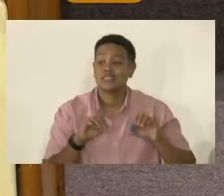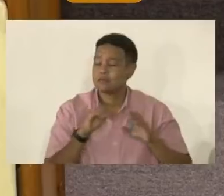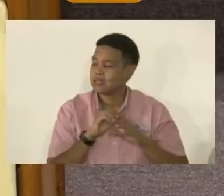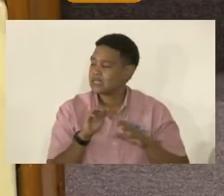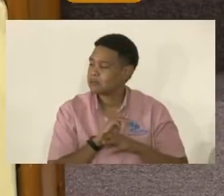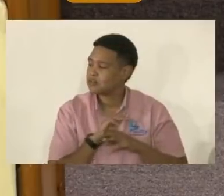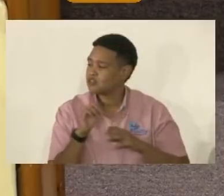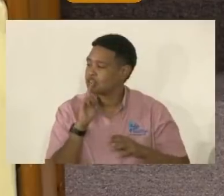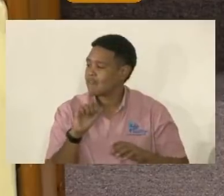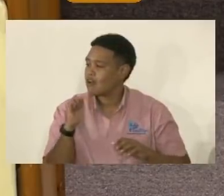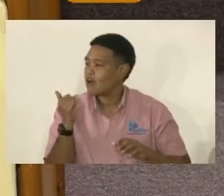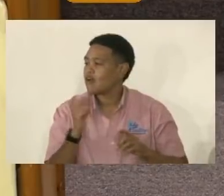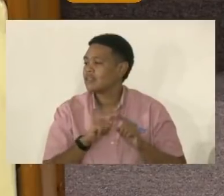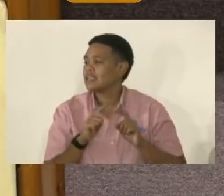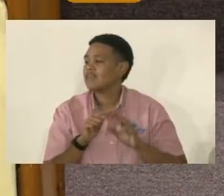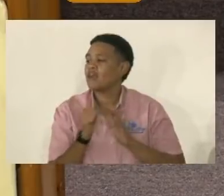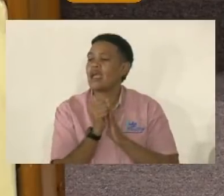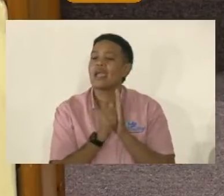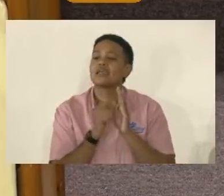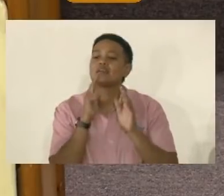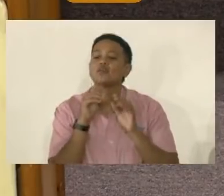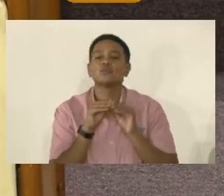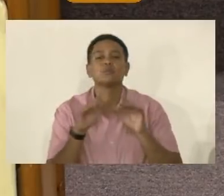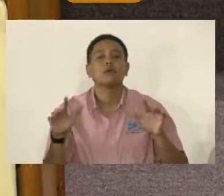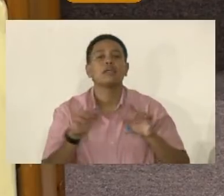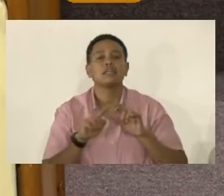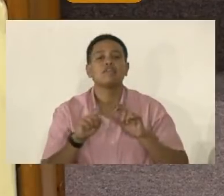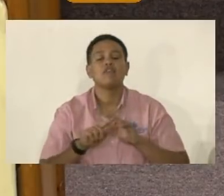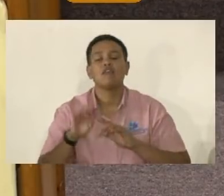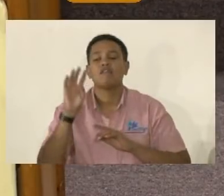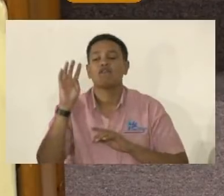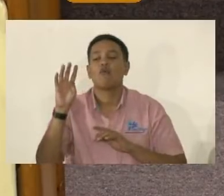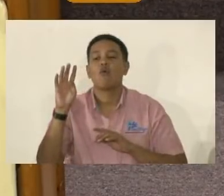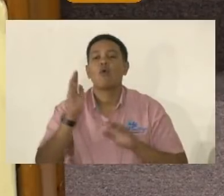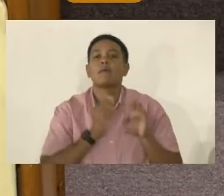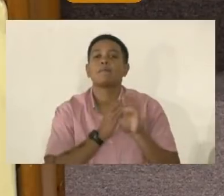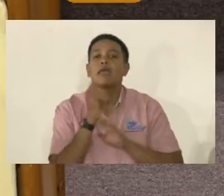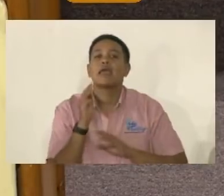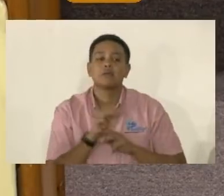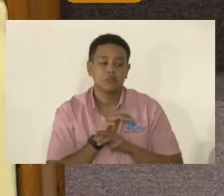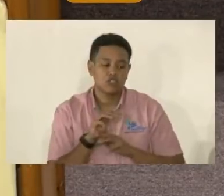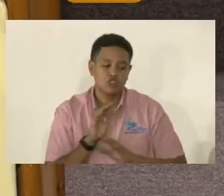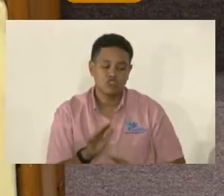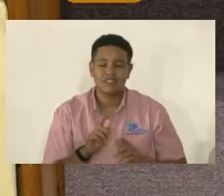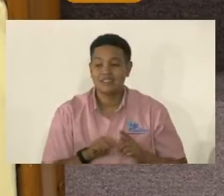are other agencies that span across mainly four ministries.